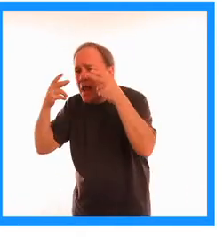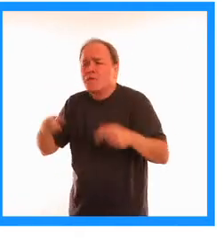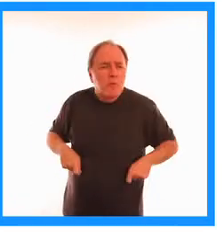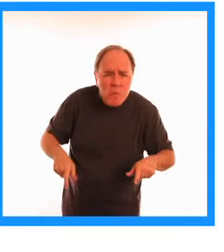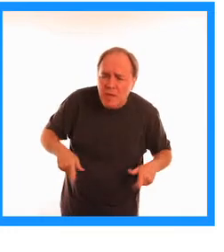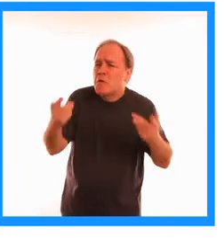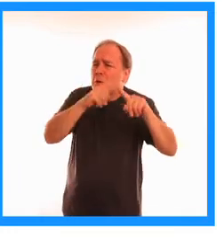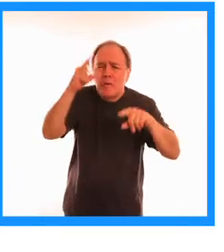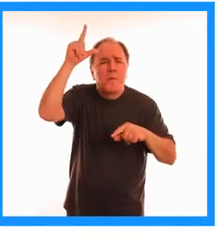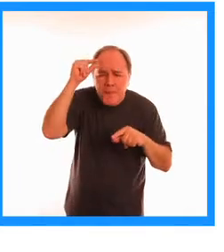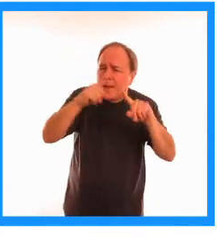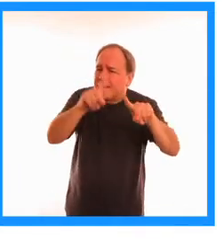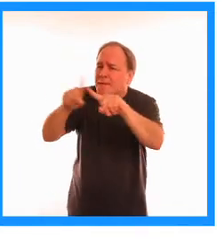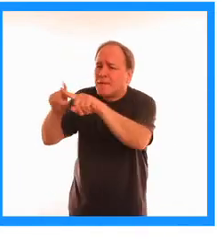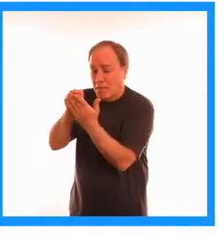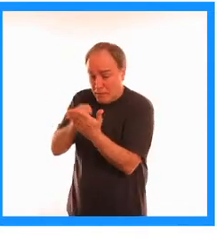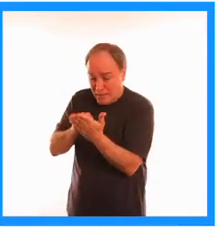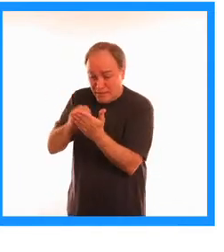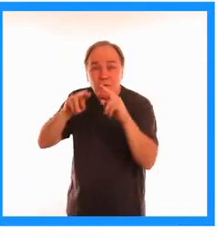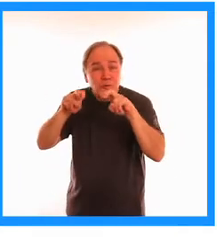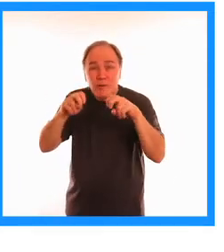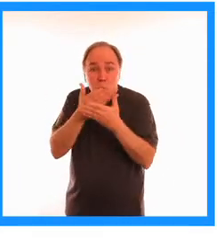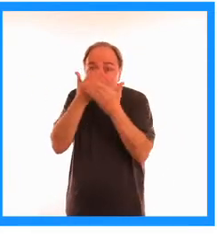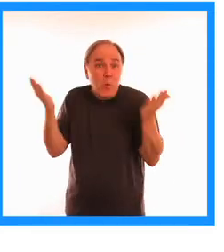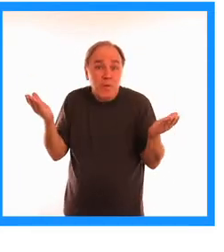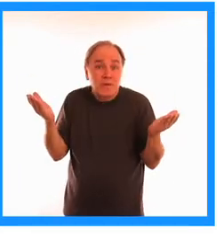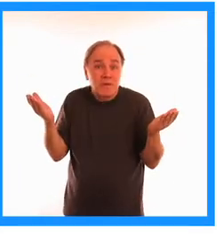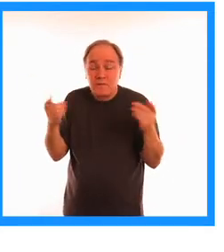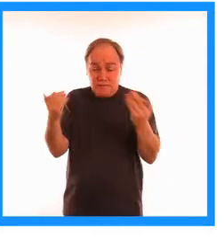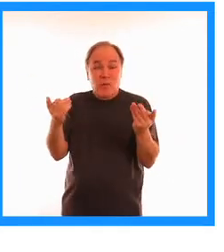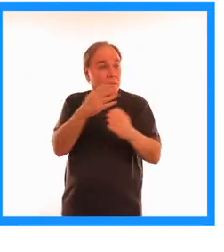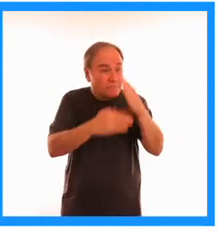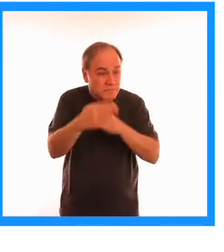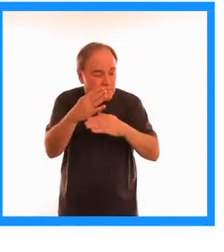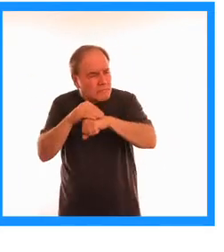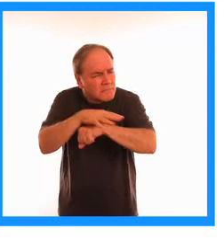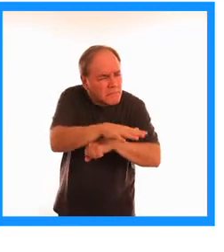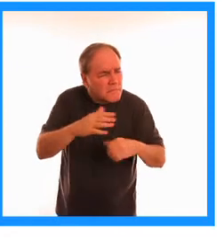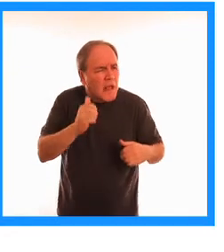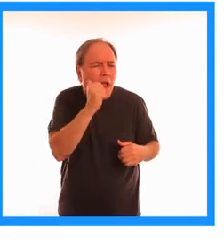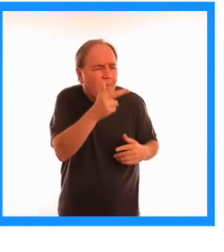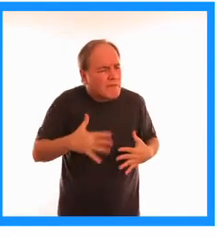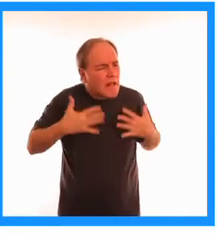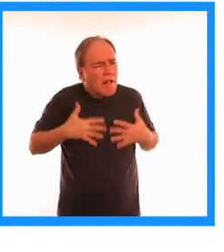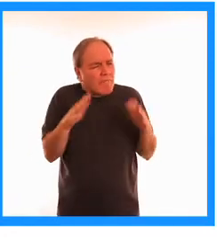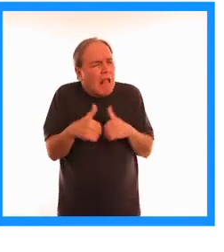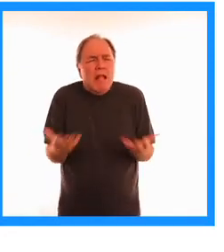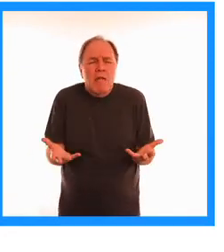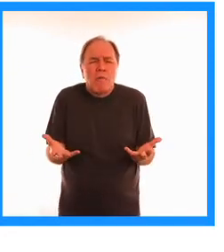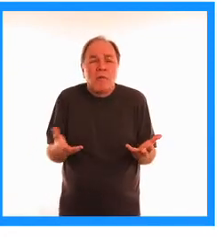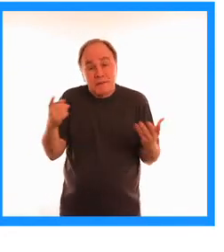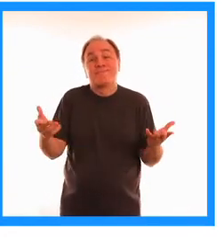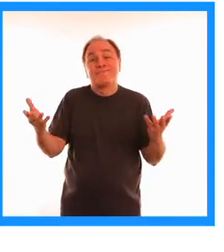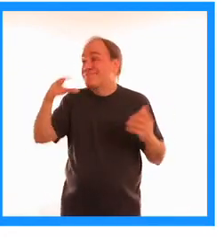admitting children with disabilities to regular schools. Inclusion, however, is possible only when schools are designed and administered so that all